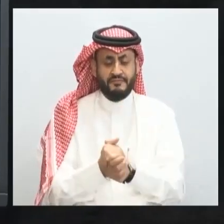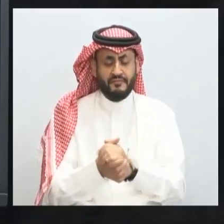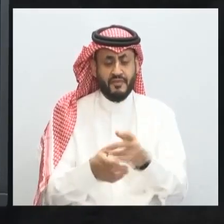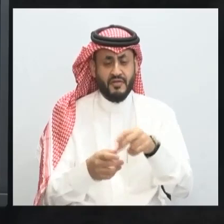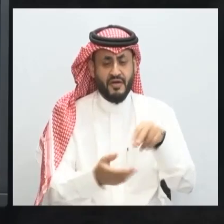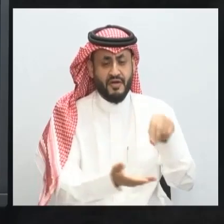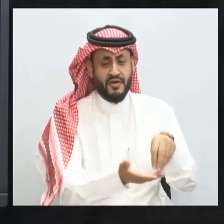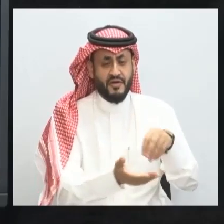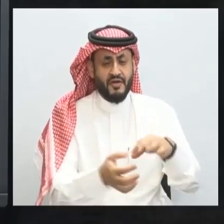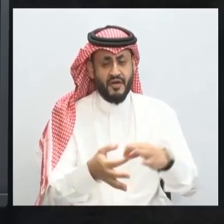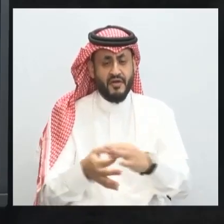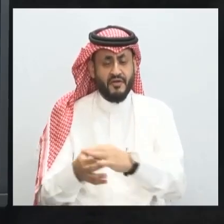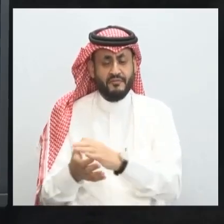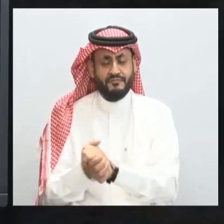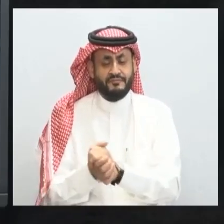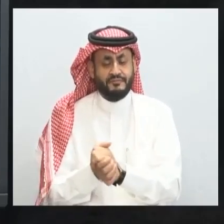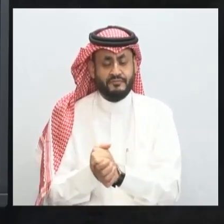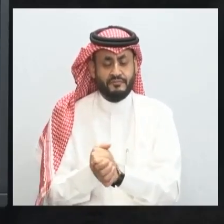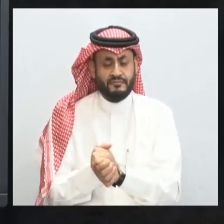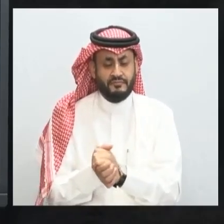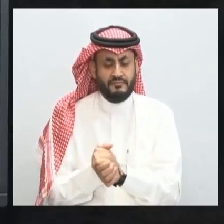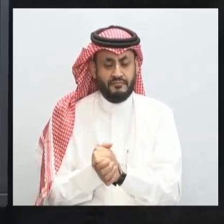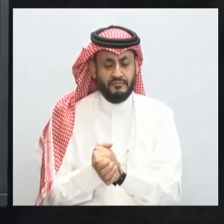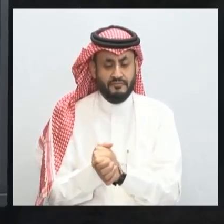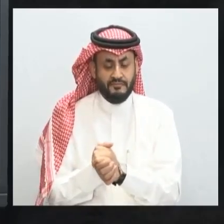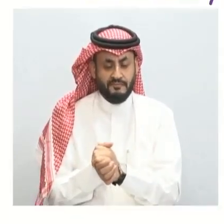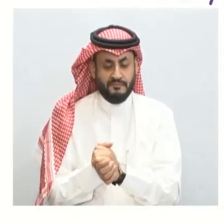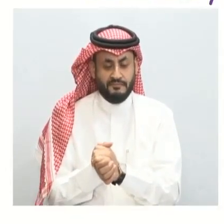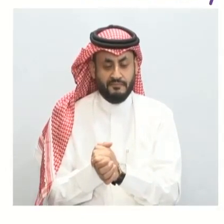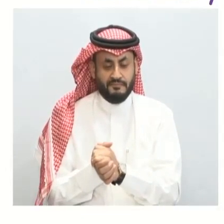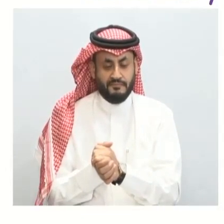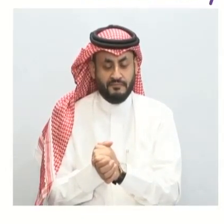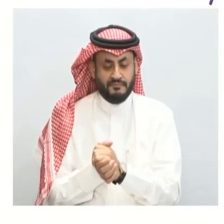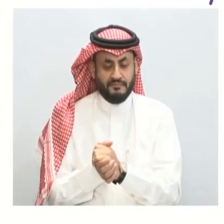follow up for any kind of response.